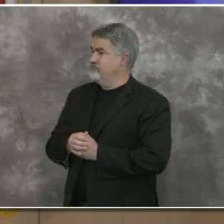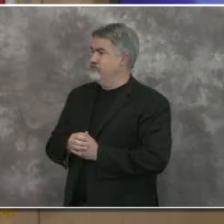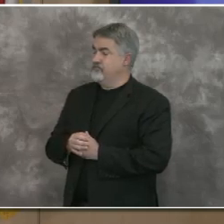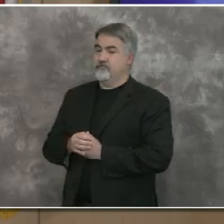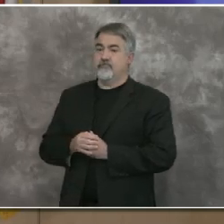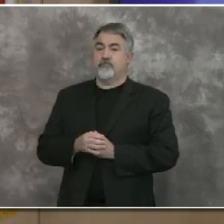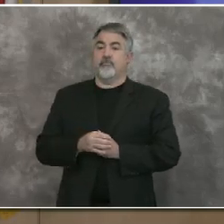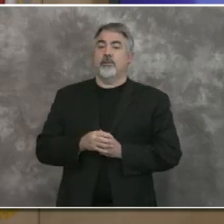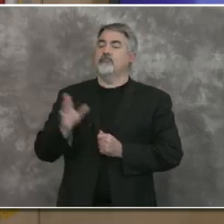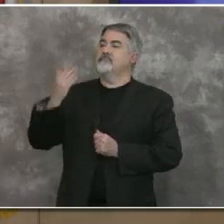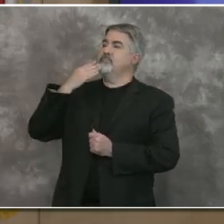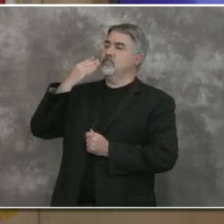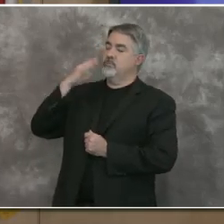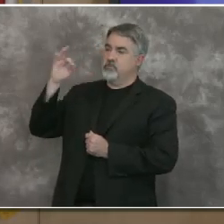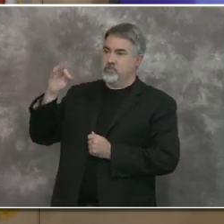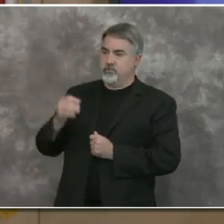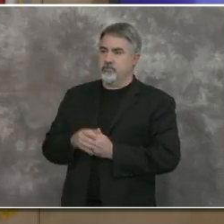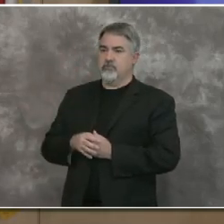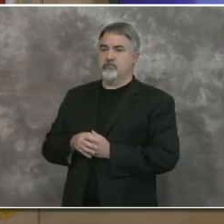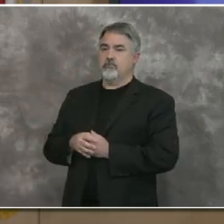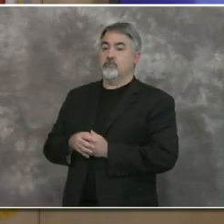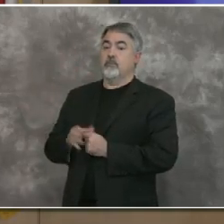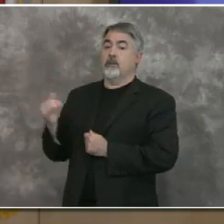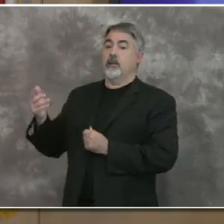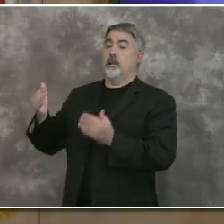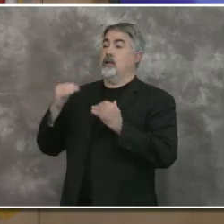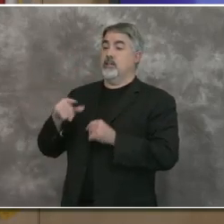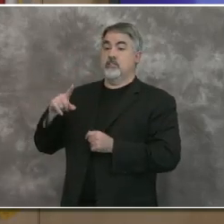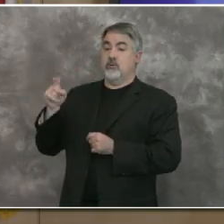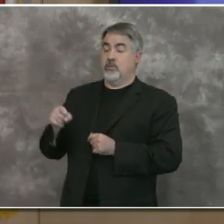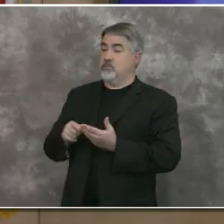Thank you, Supervisor Fletcher. Okay, let's go to the next question.